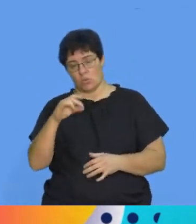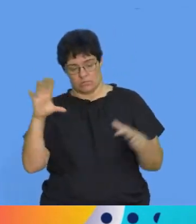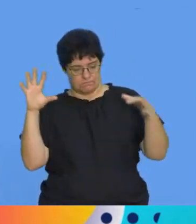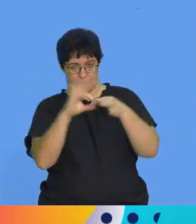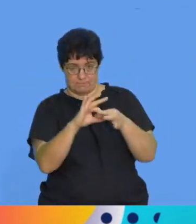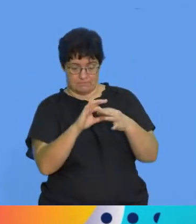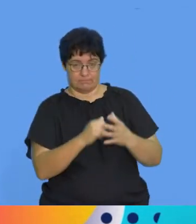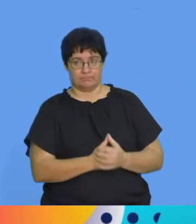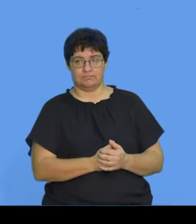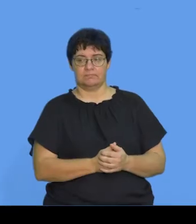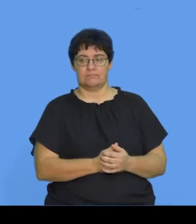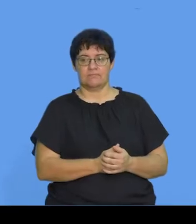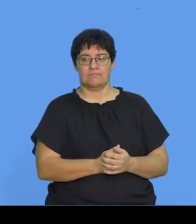glucose.